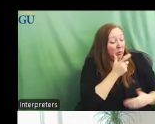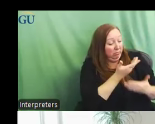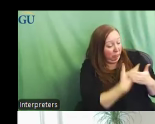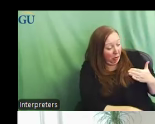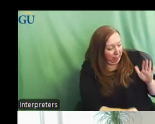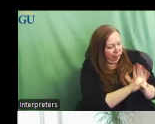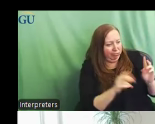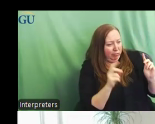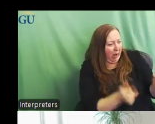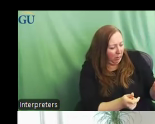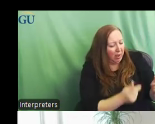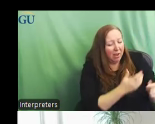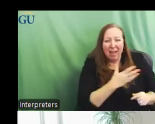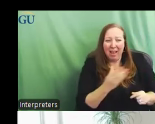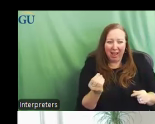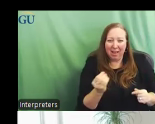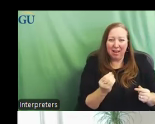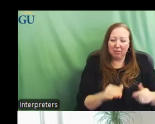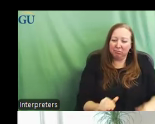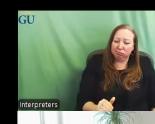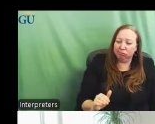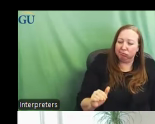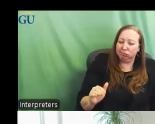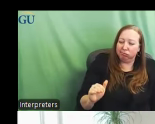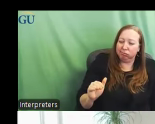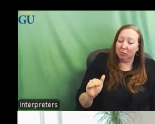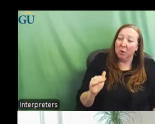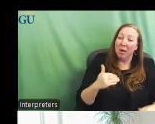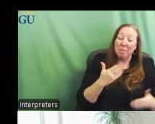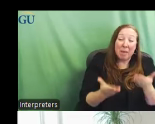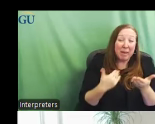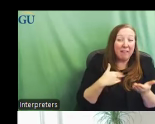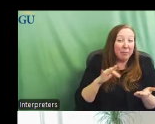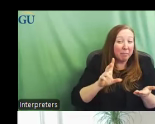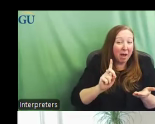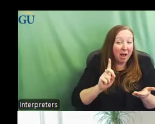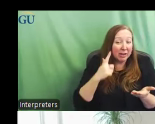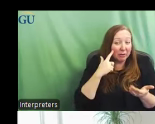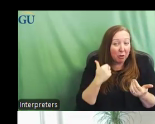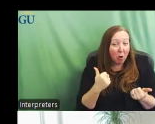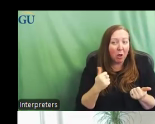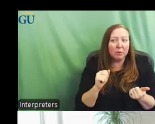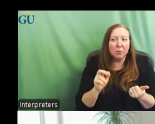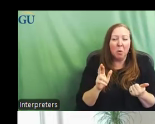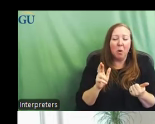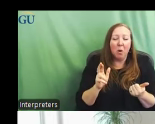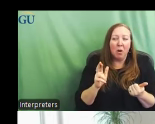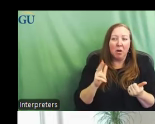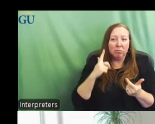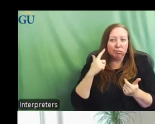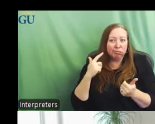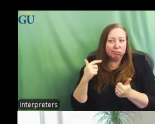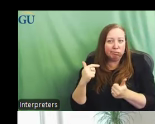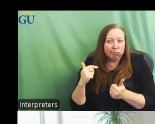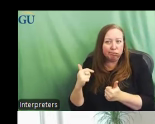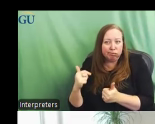had slight hearing loss or progressive or later acquired, that we catch them as early as possible